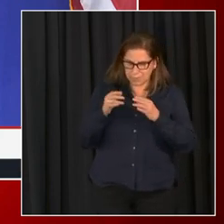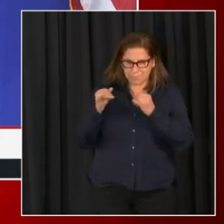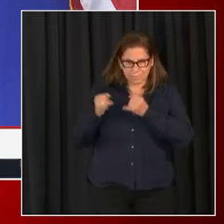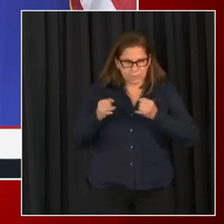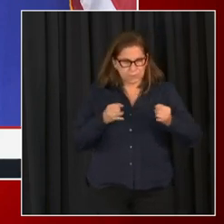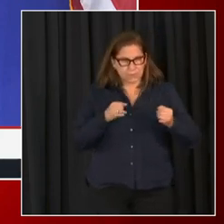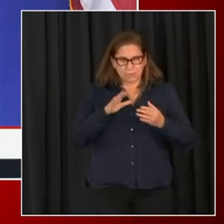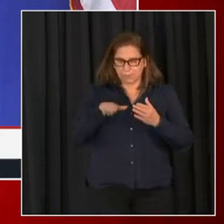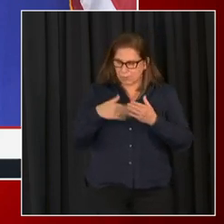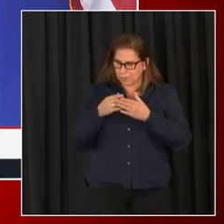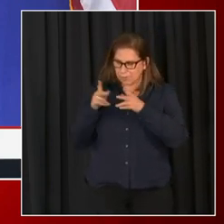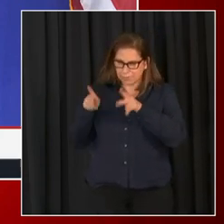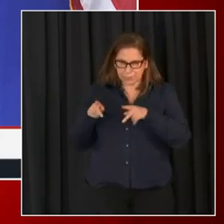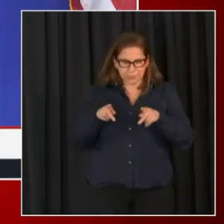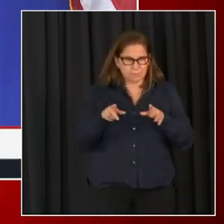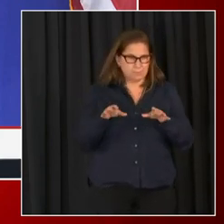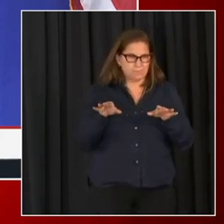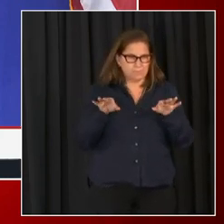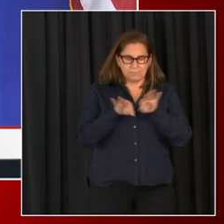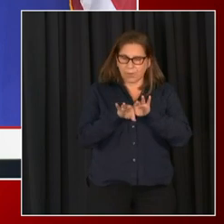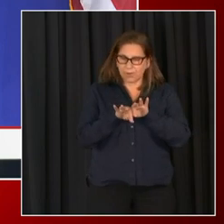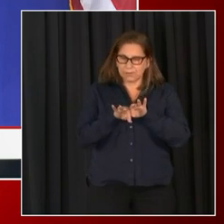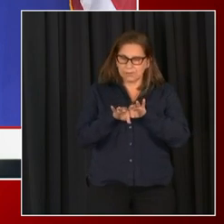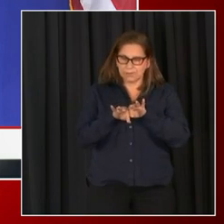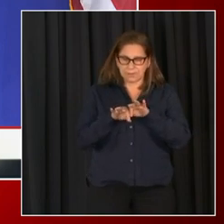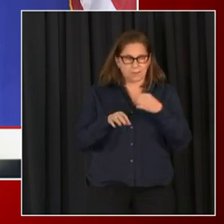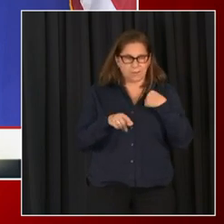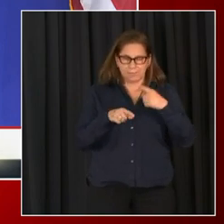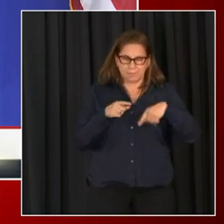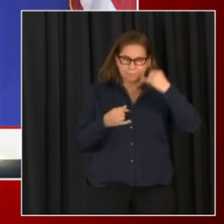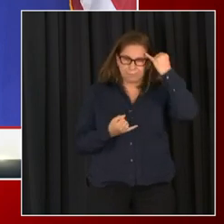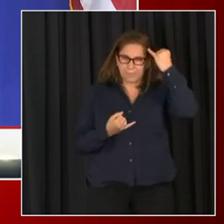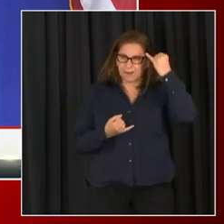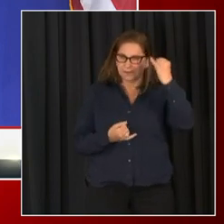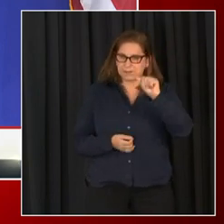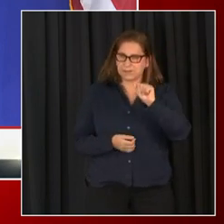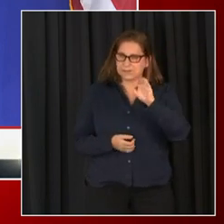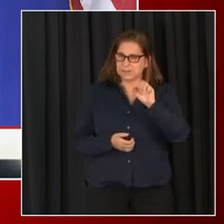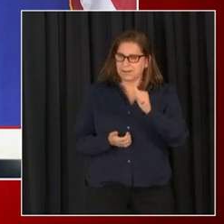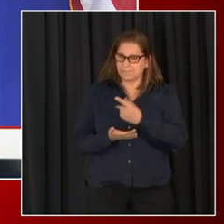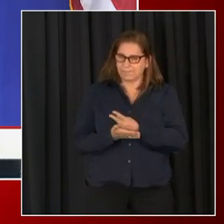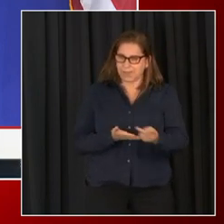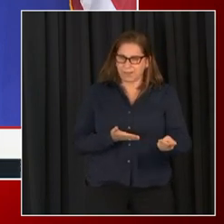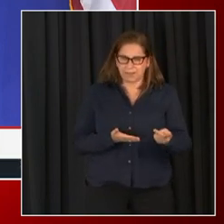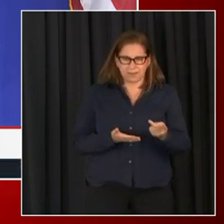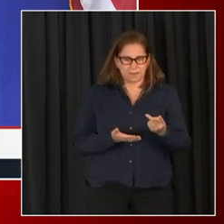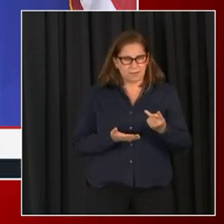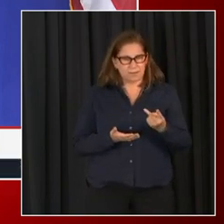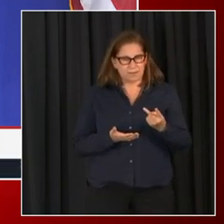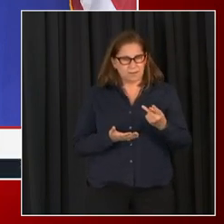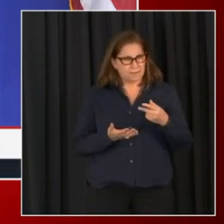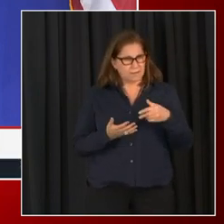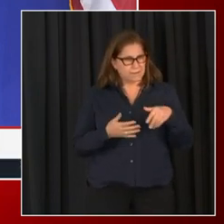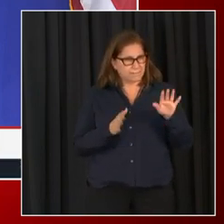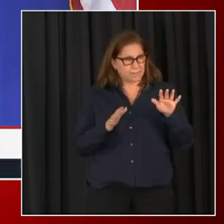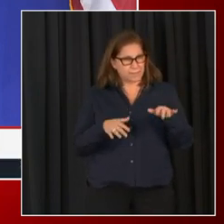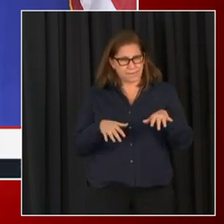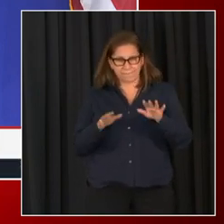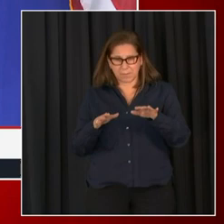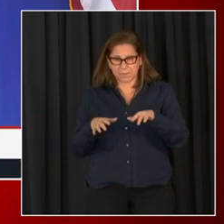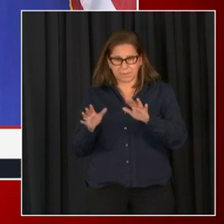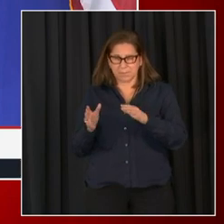these are the types of tough decisions that we're going to have to force people to make. And that is completely unfair